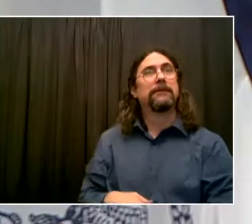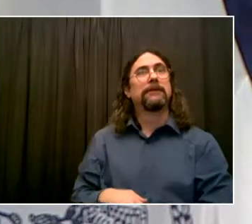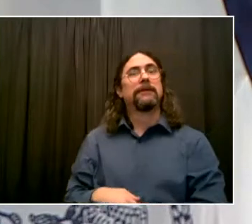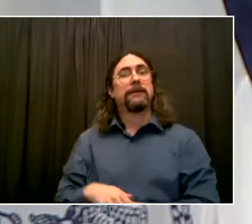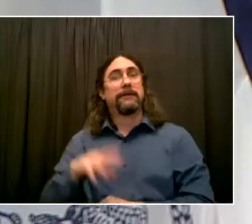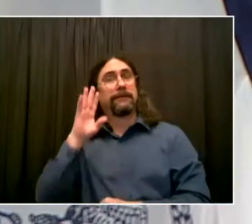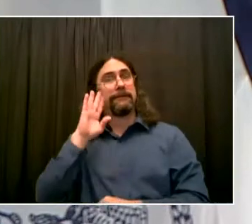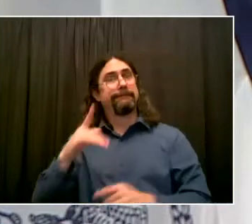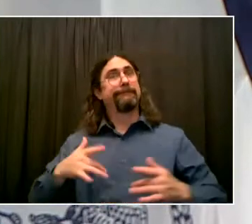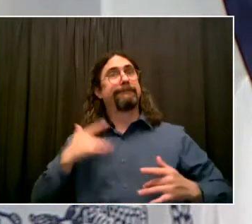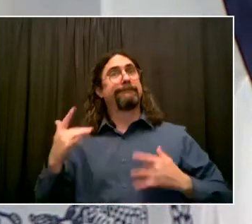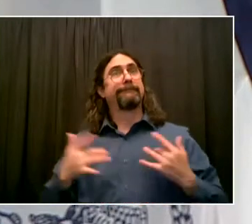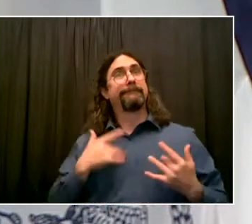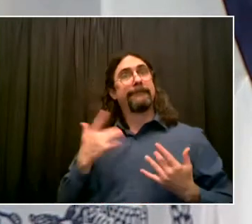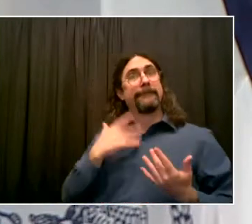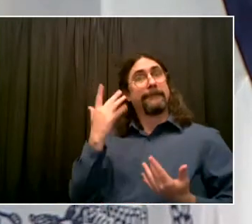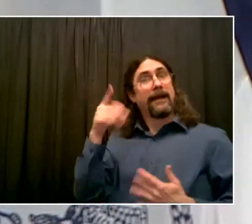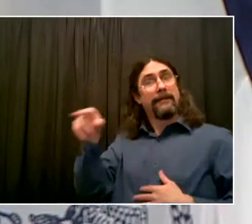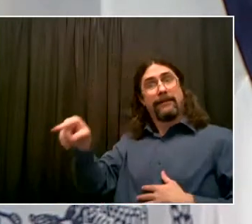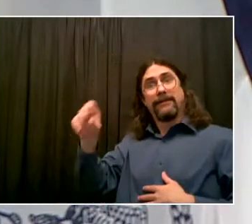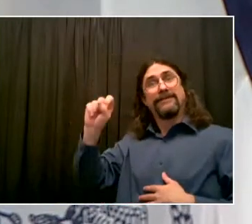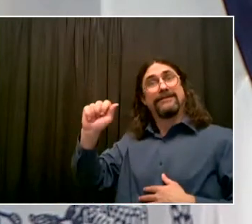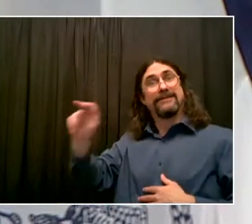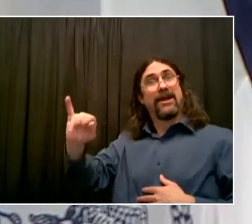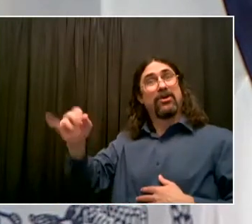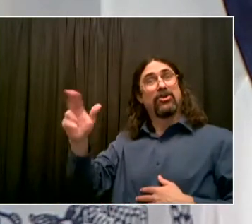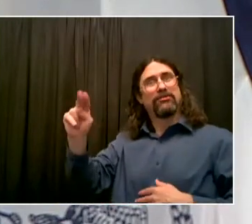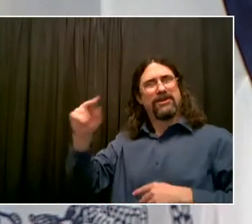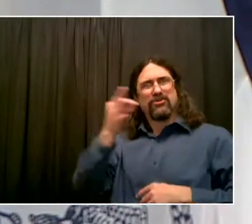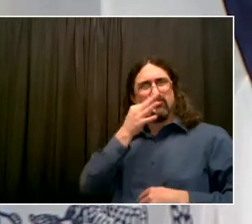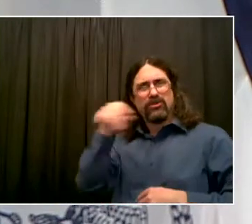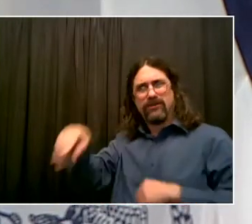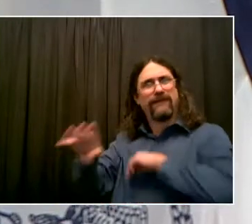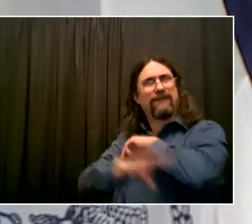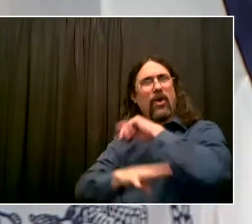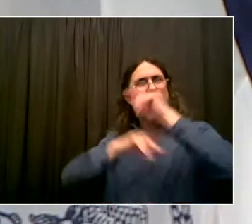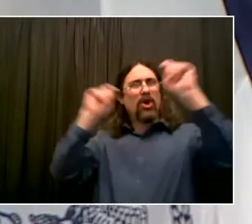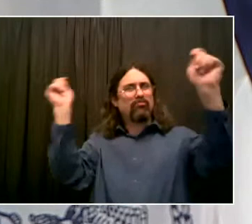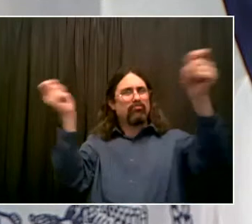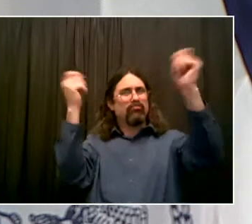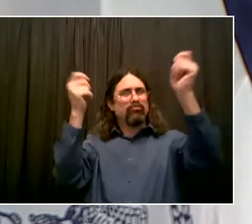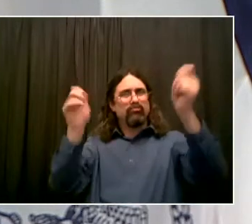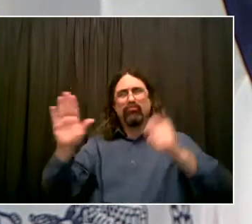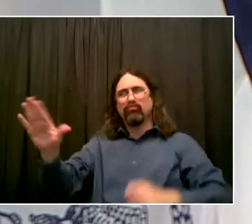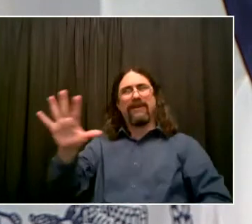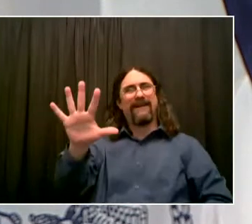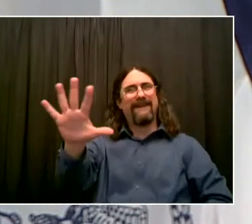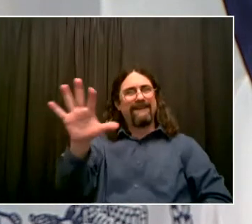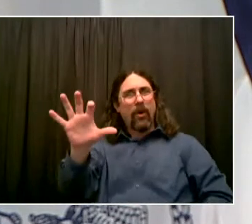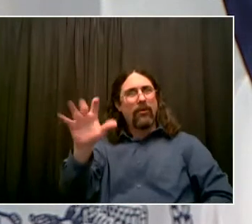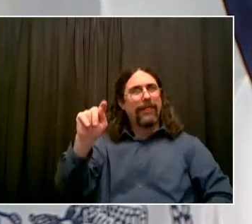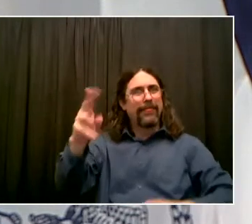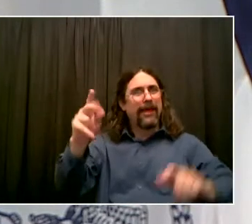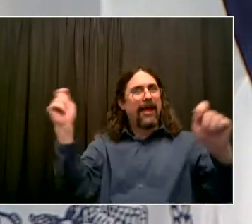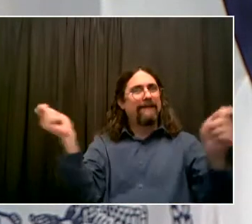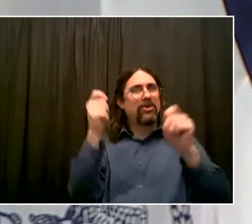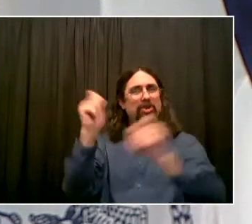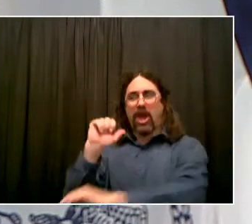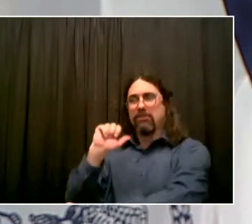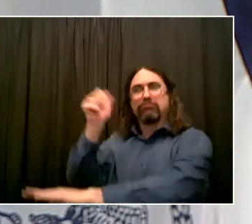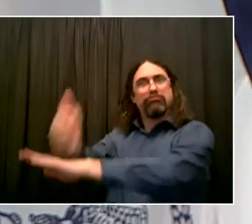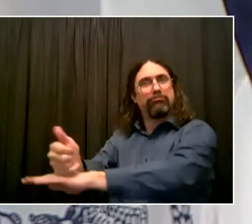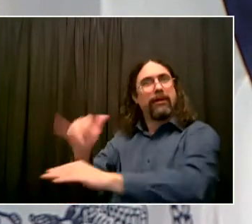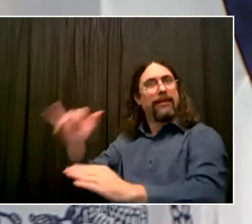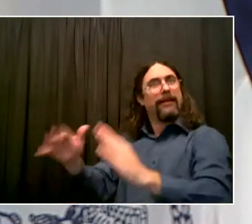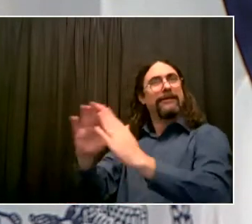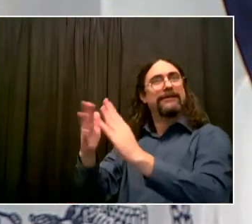over the country that the opportunity will begin again to go to Puerto Rico and support Puerto Rico and visit Puerto Rico, which